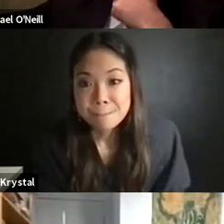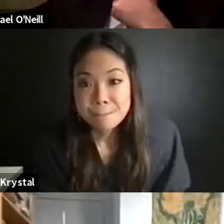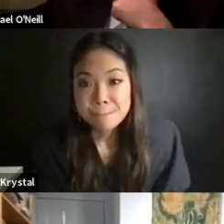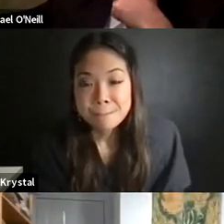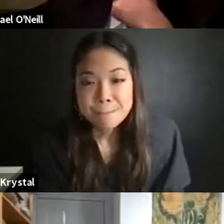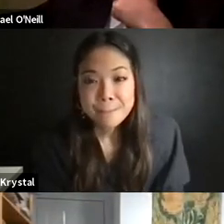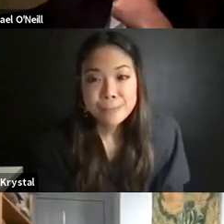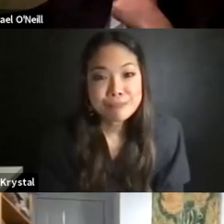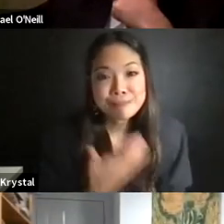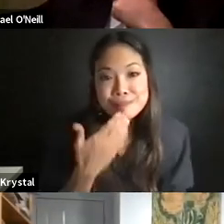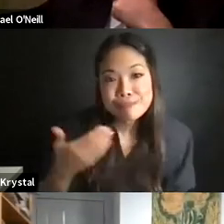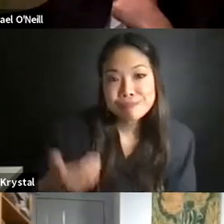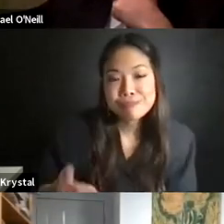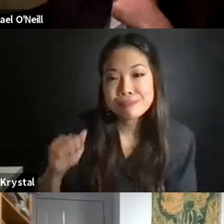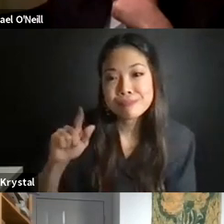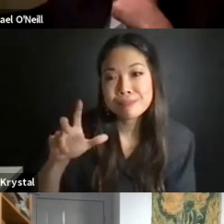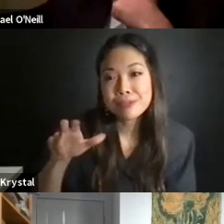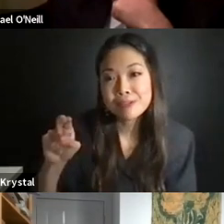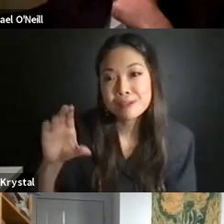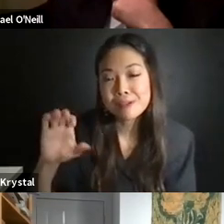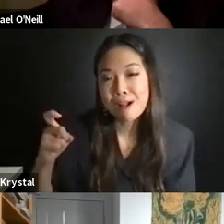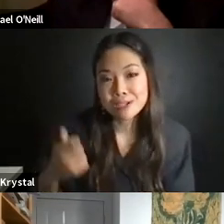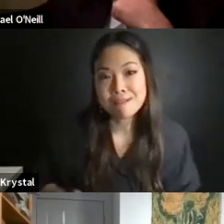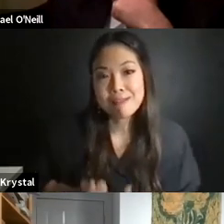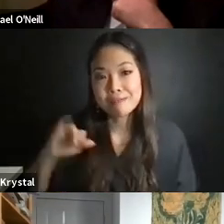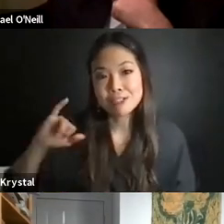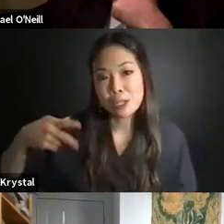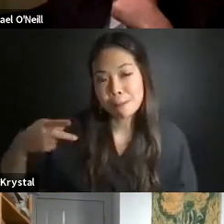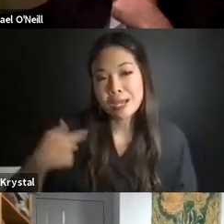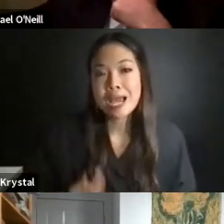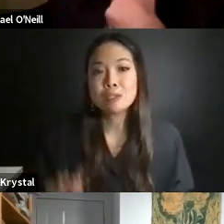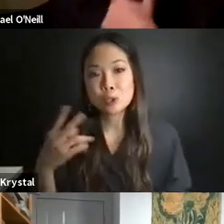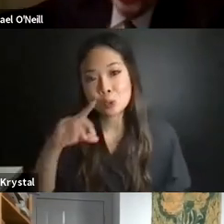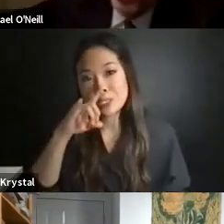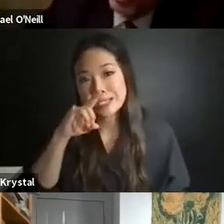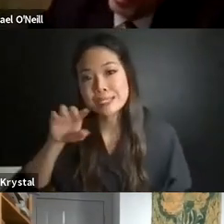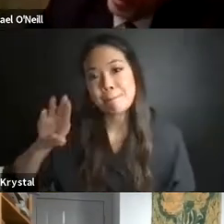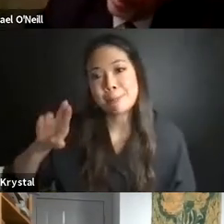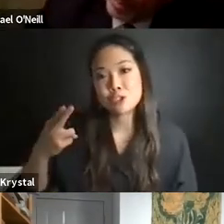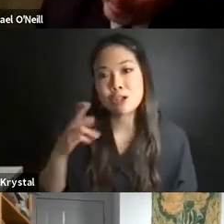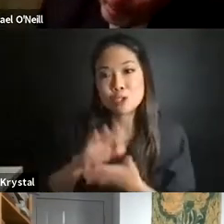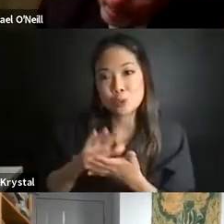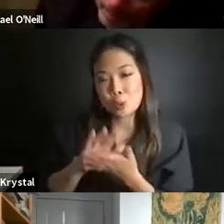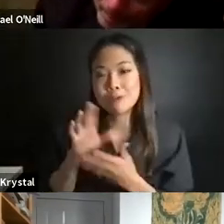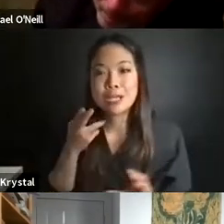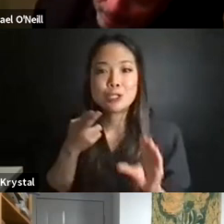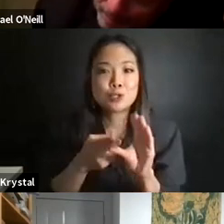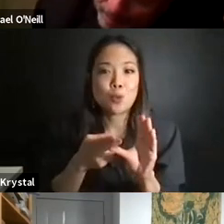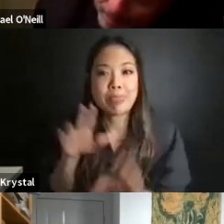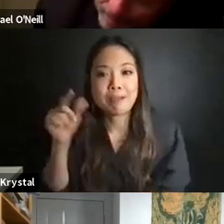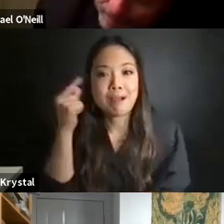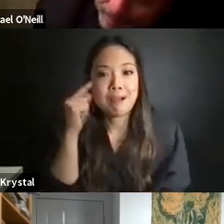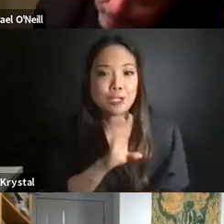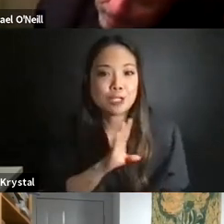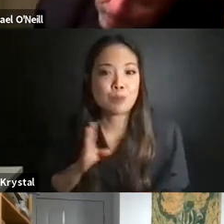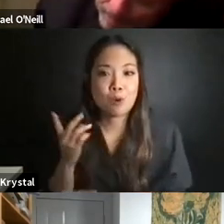thank you my name is allison cox and i live in jamaica plain i have two kids at mission hill school and i joined the school's governance board last year the district's recent actions